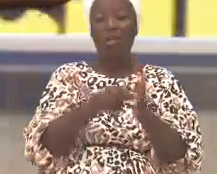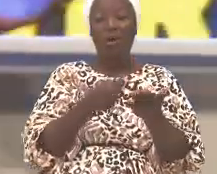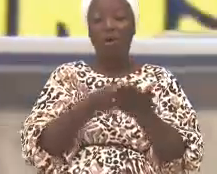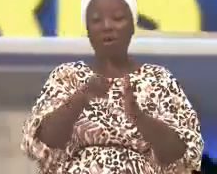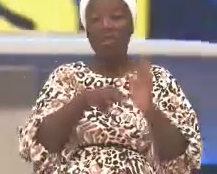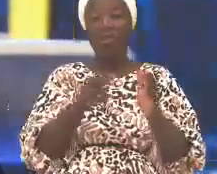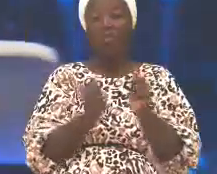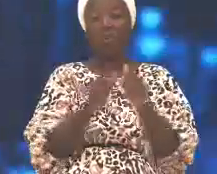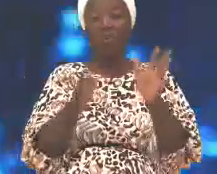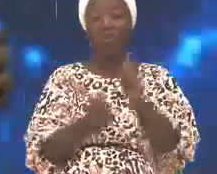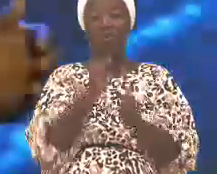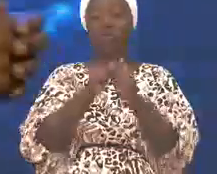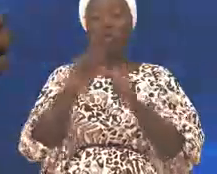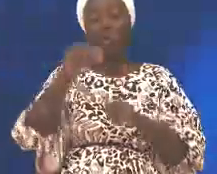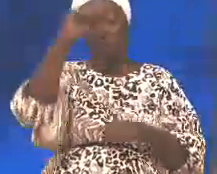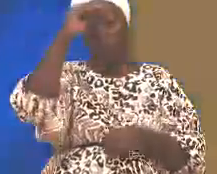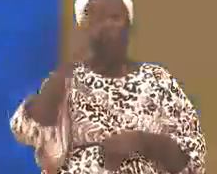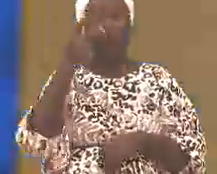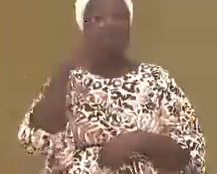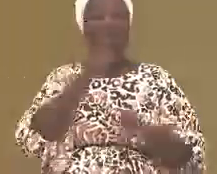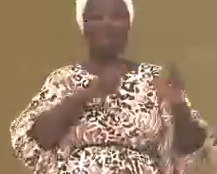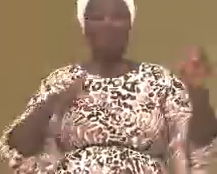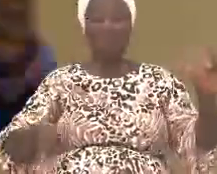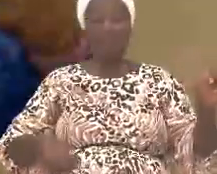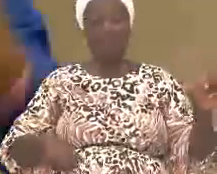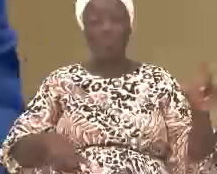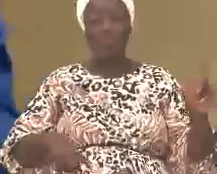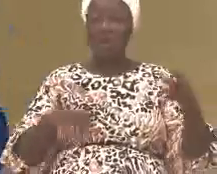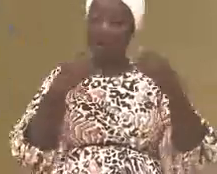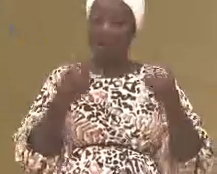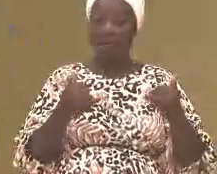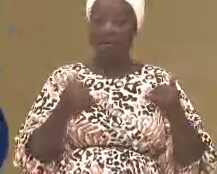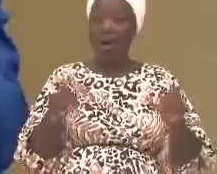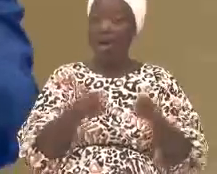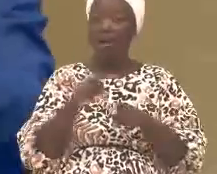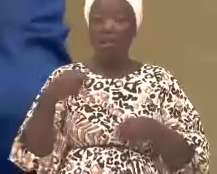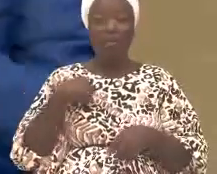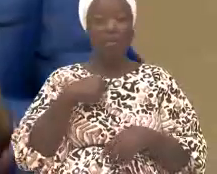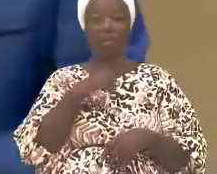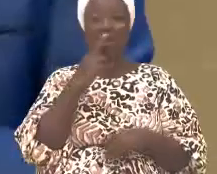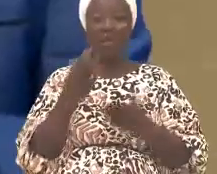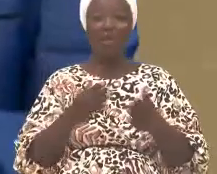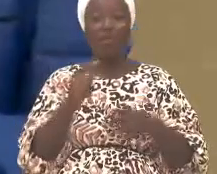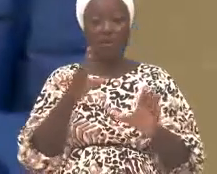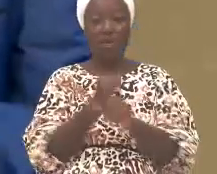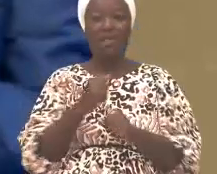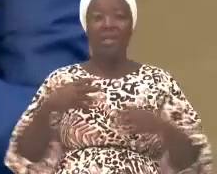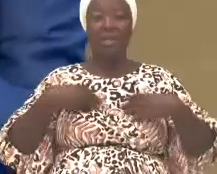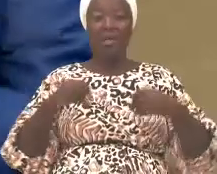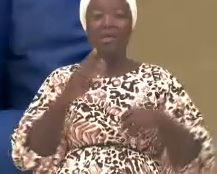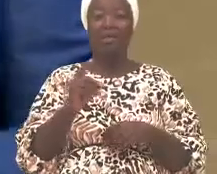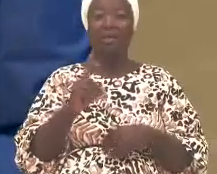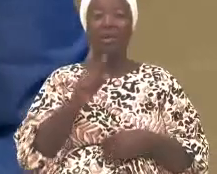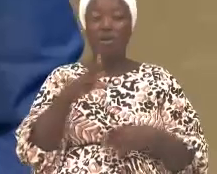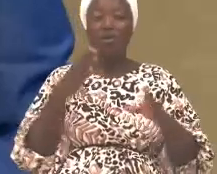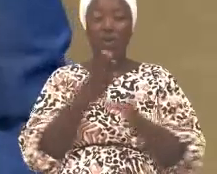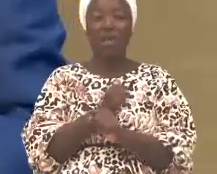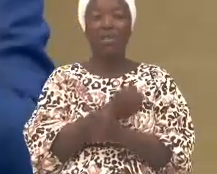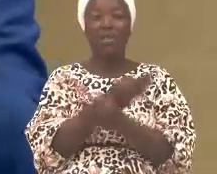no man shall see the Lord. Now, as you are here, you get healed, you get